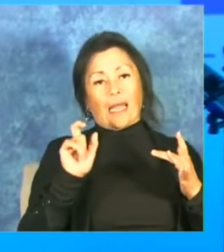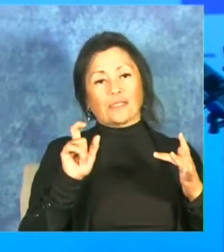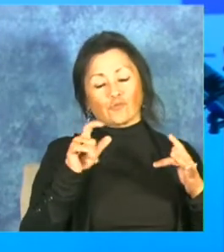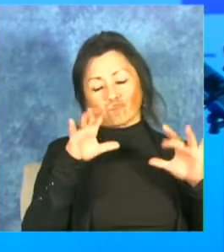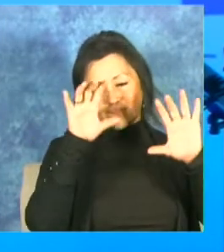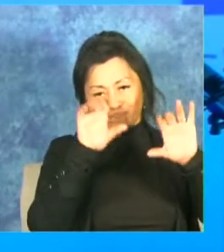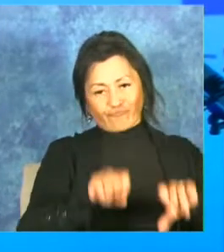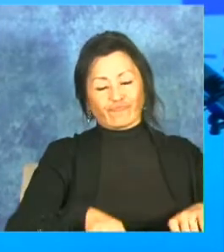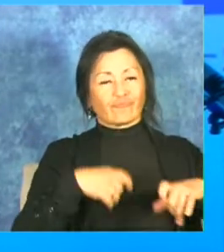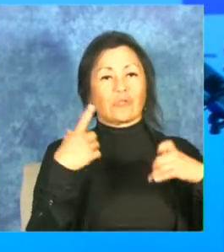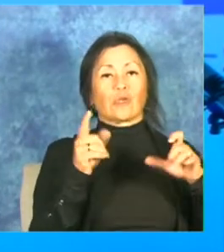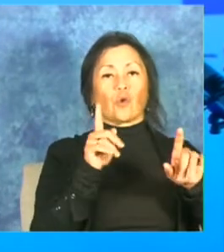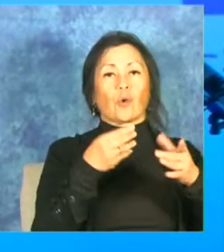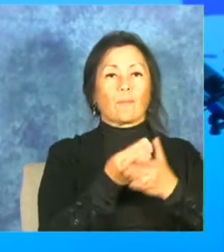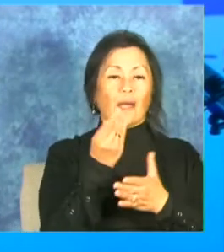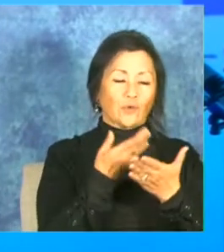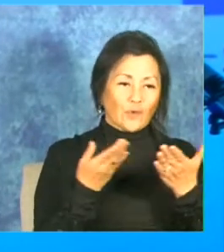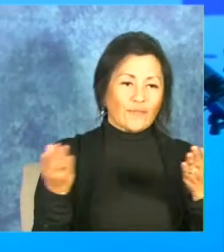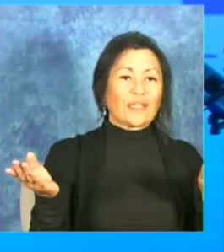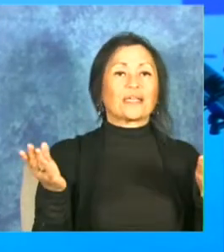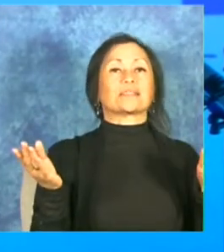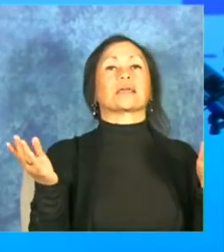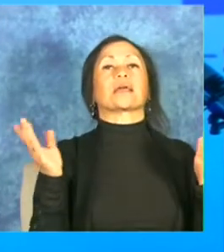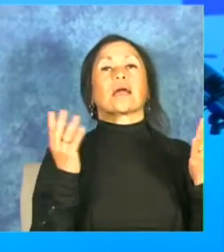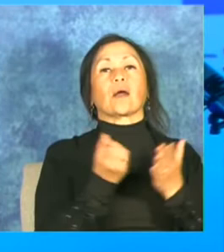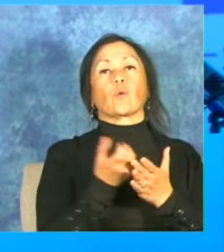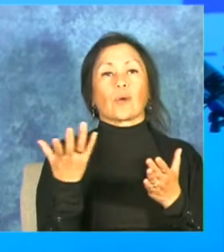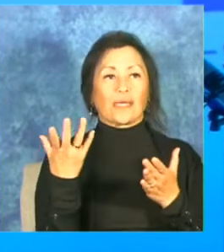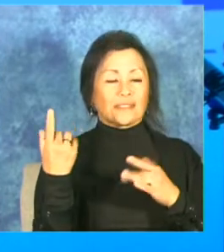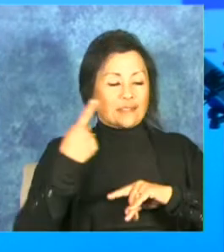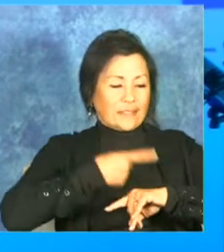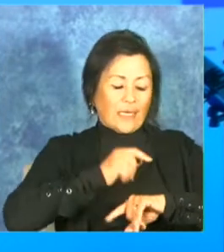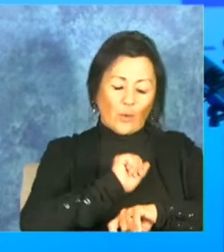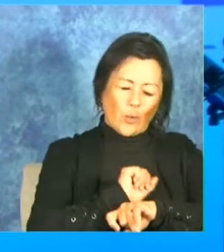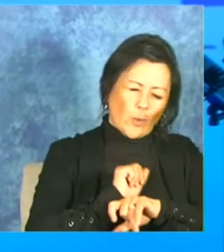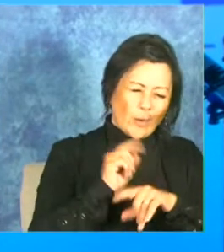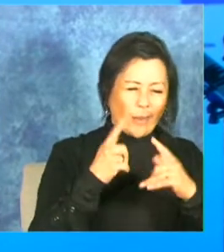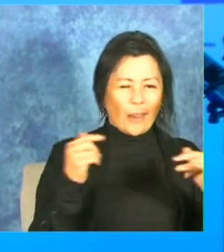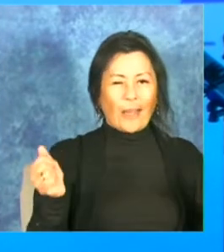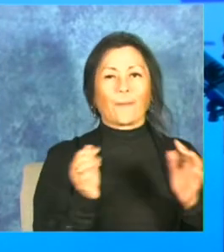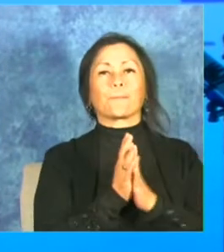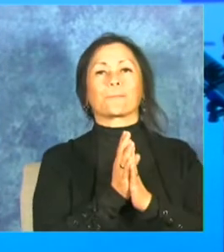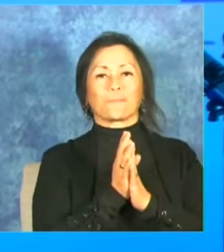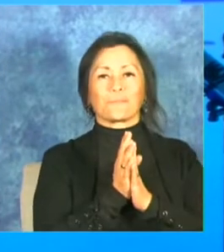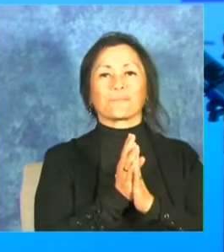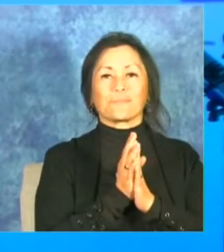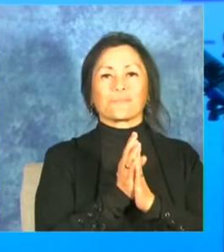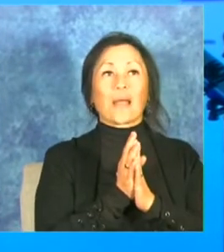all down and go buy new material the next day, and wasted the whole day's work.